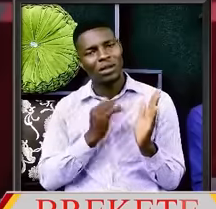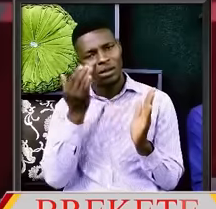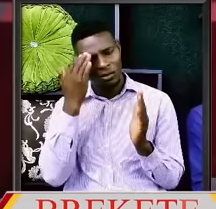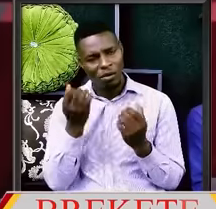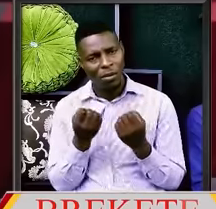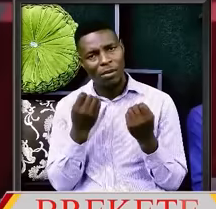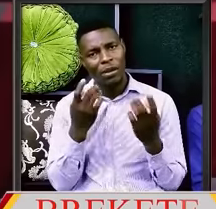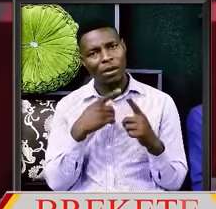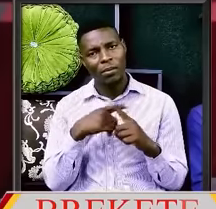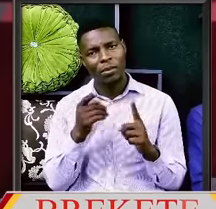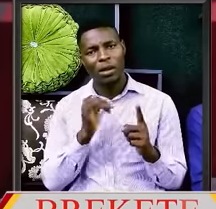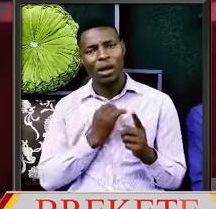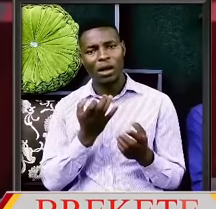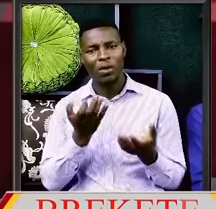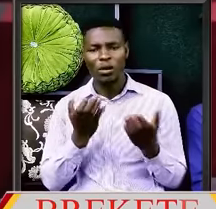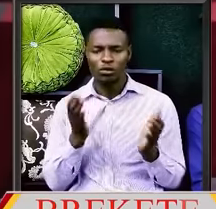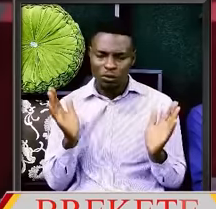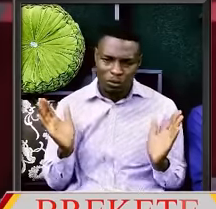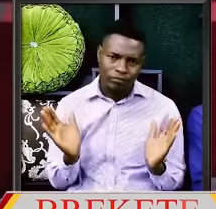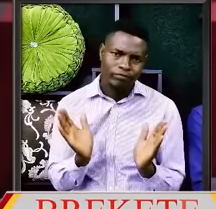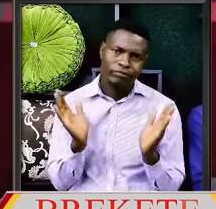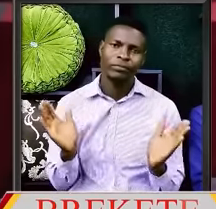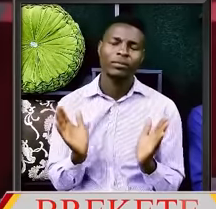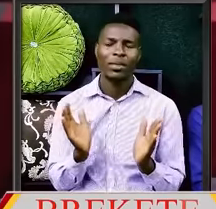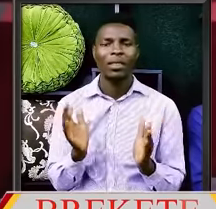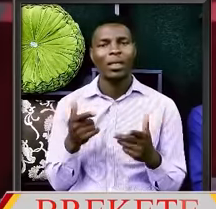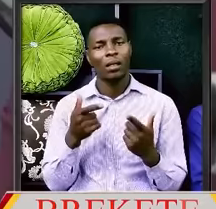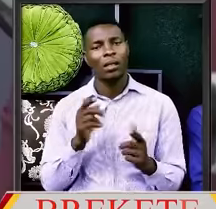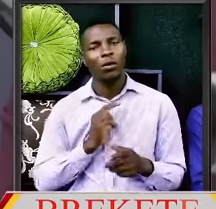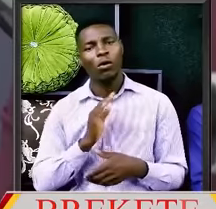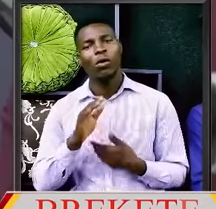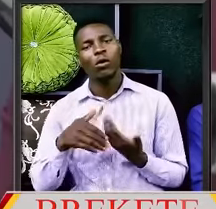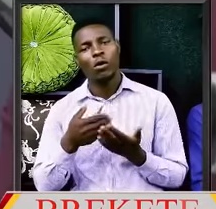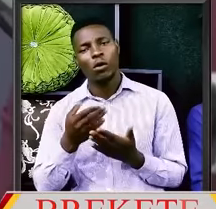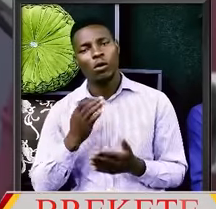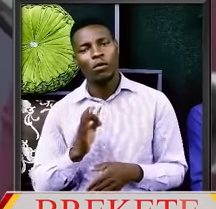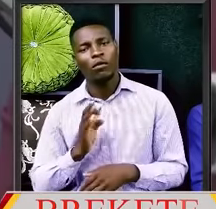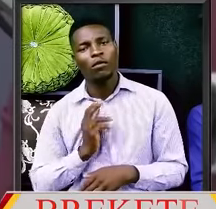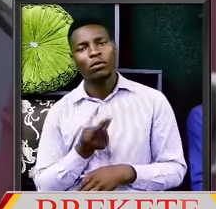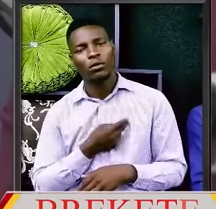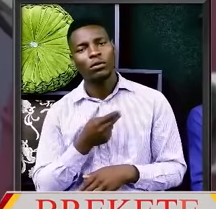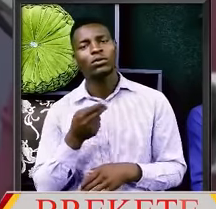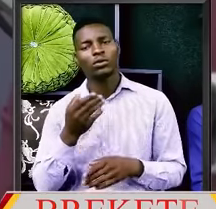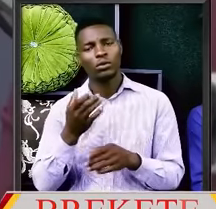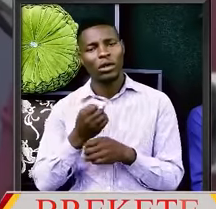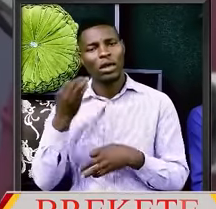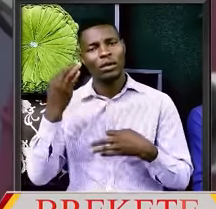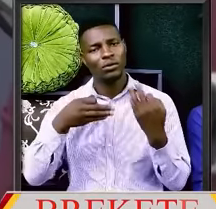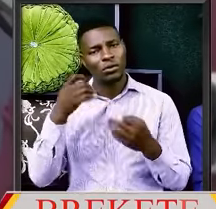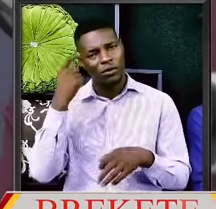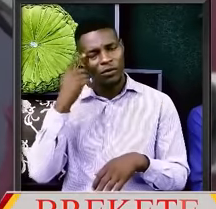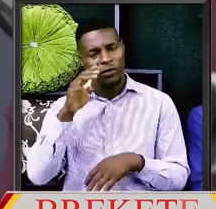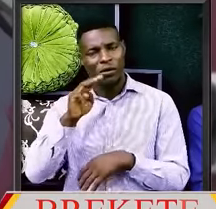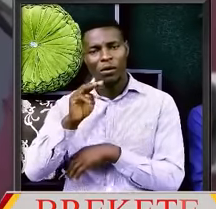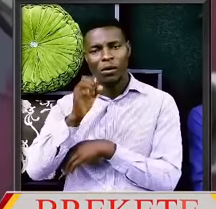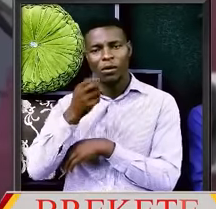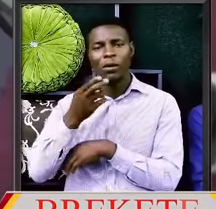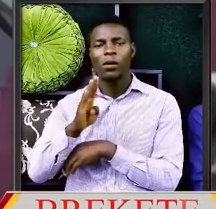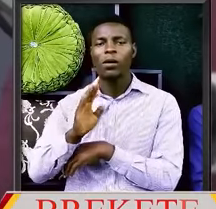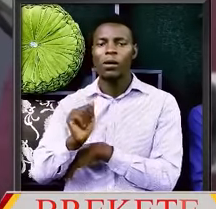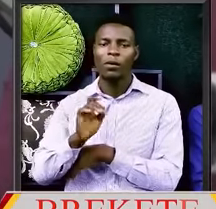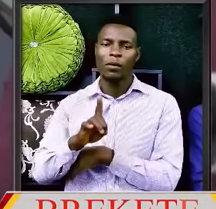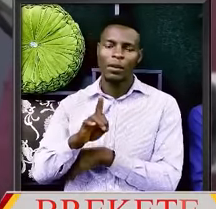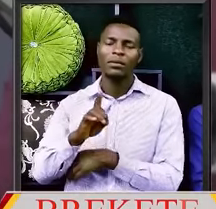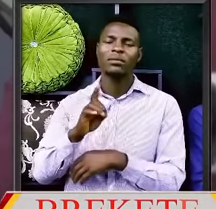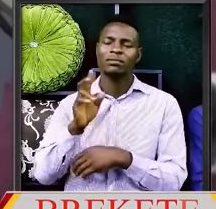I just want to live spirit. Make all of us happy. But justice for Mohbad, justice for Mohbad, justice for Mohbad, I shout three times.